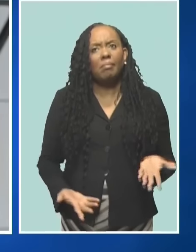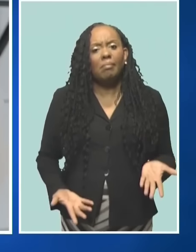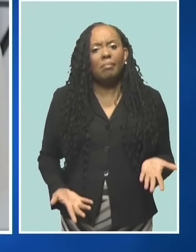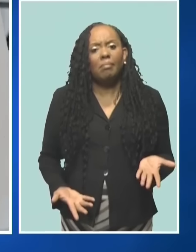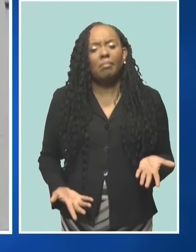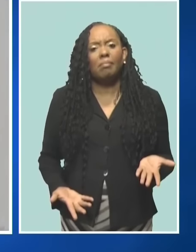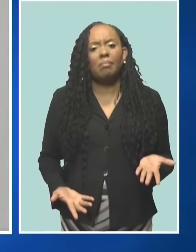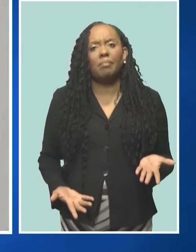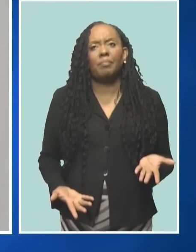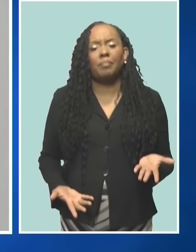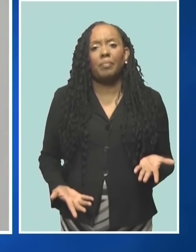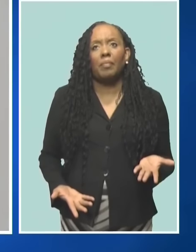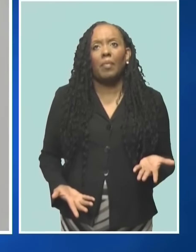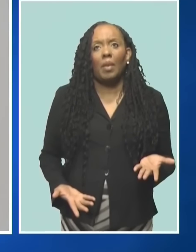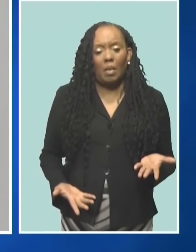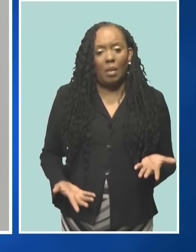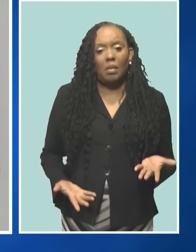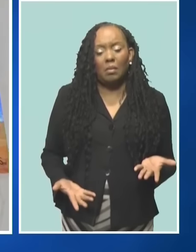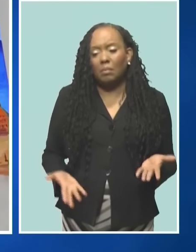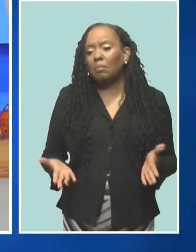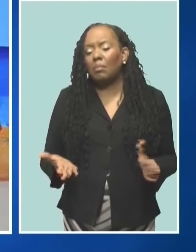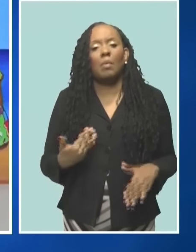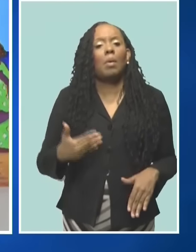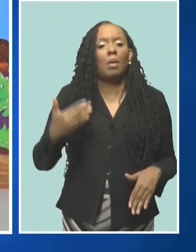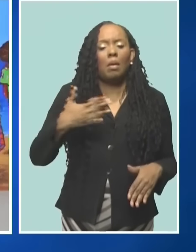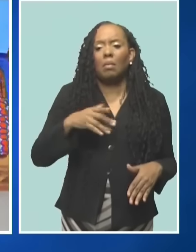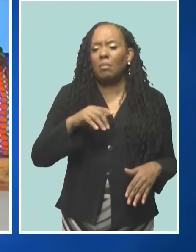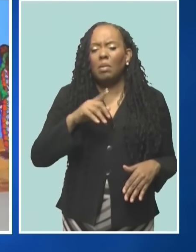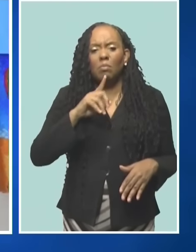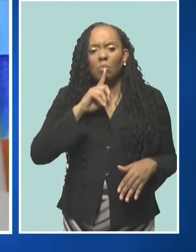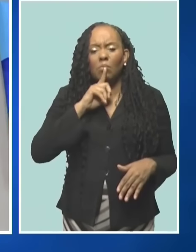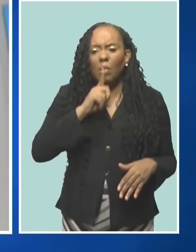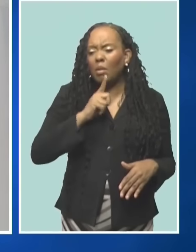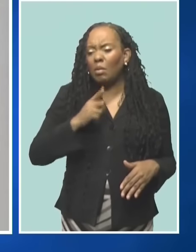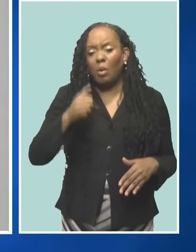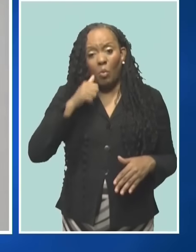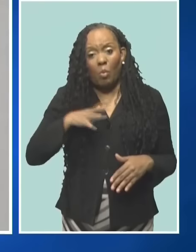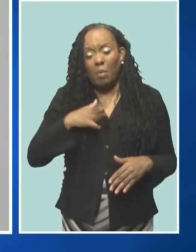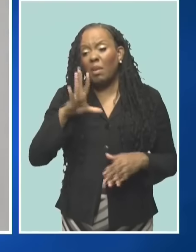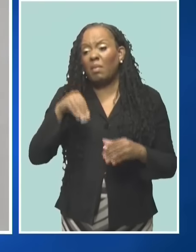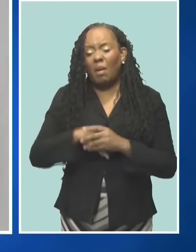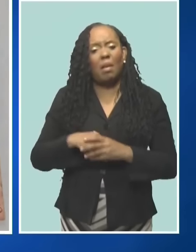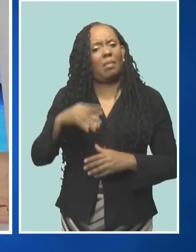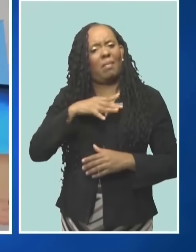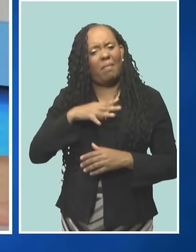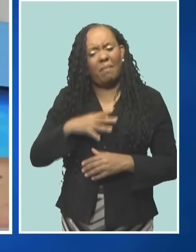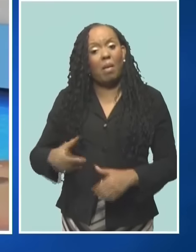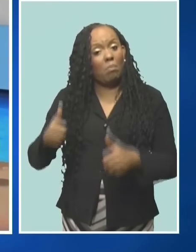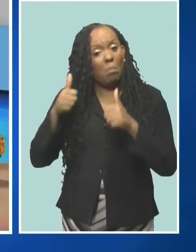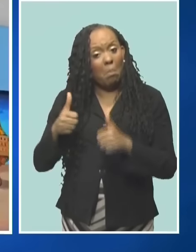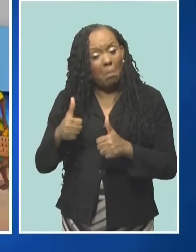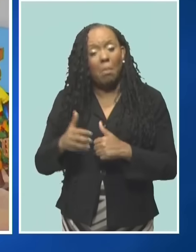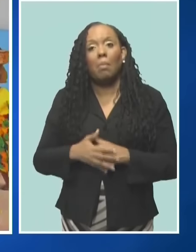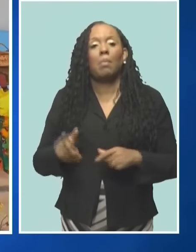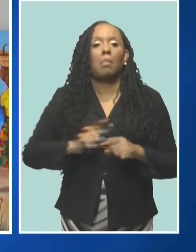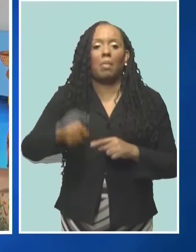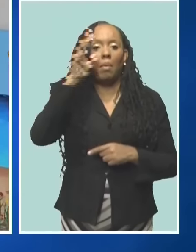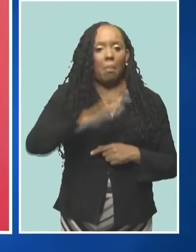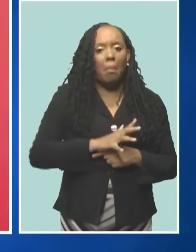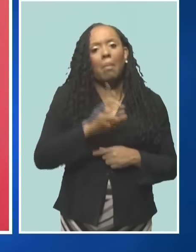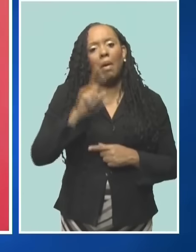said he was not against the heavy attention given to females, but the males are being left behind and they have to buck the